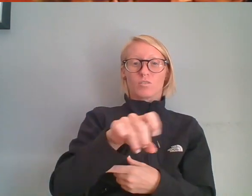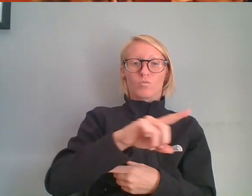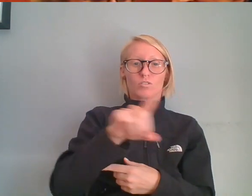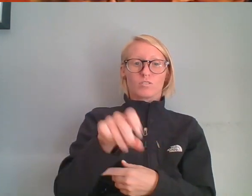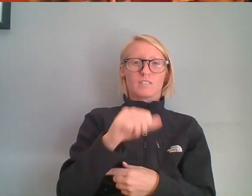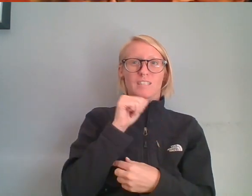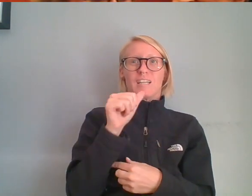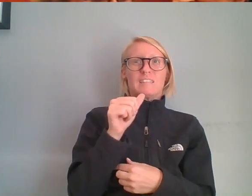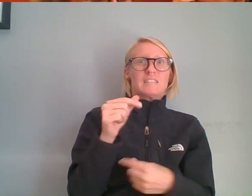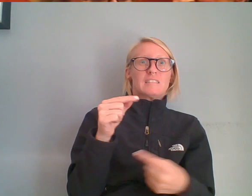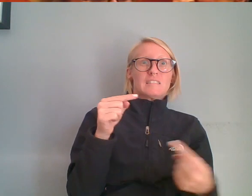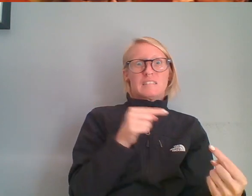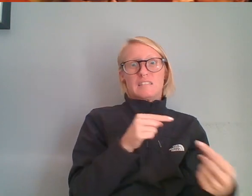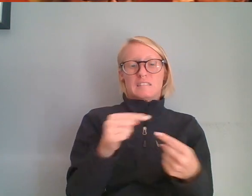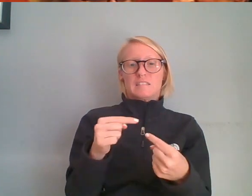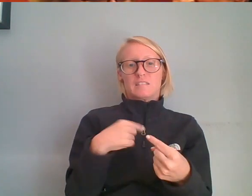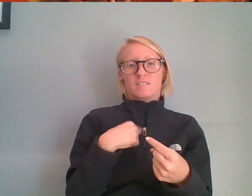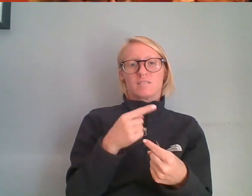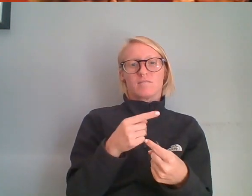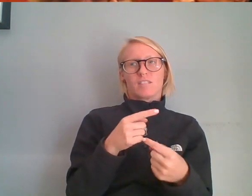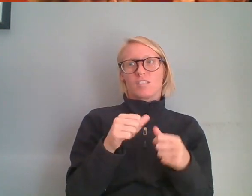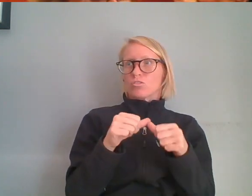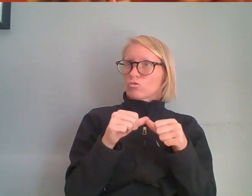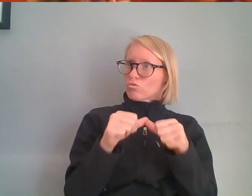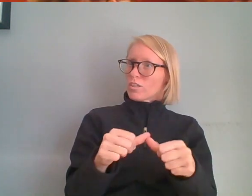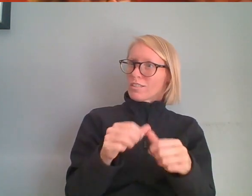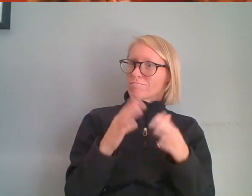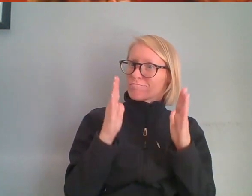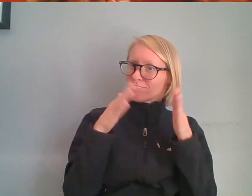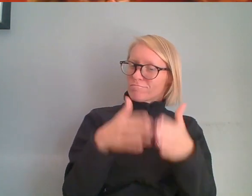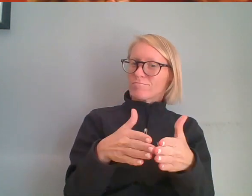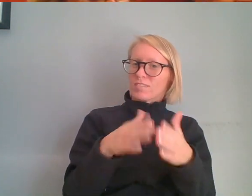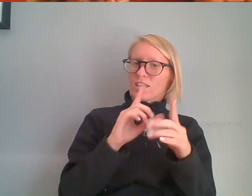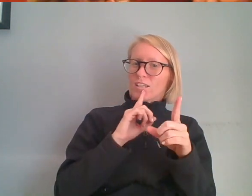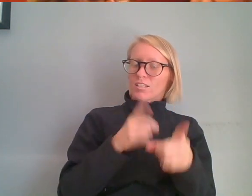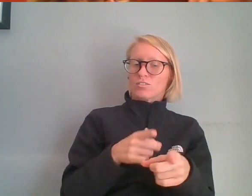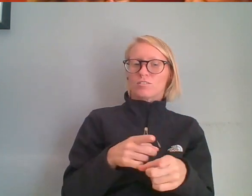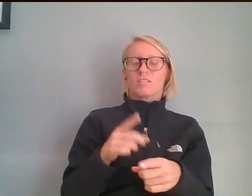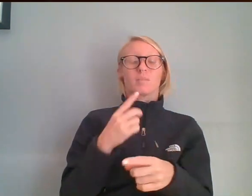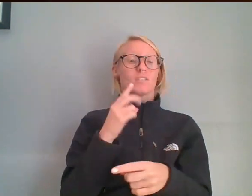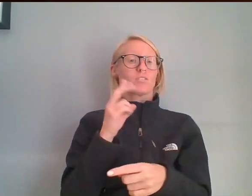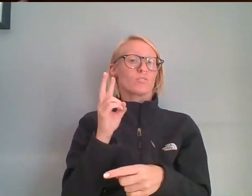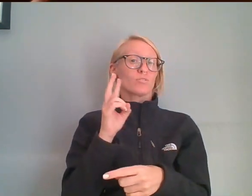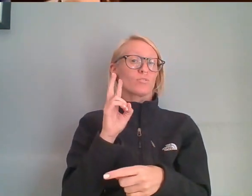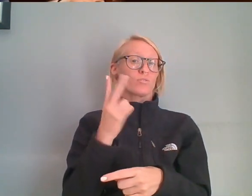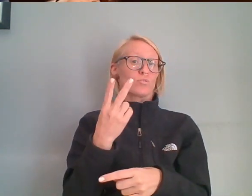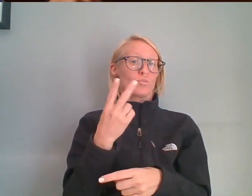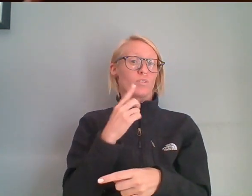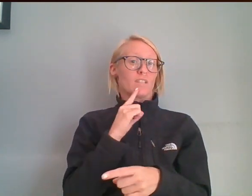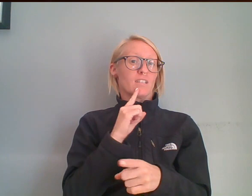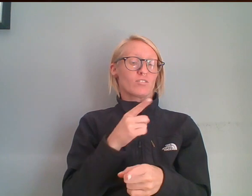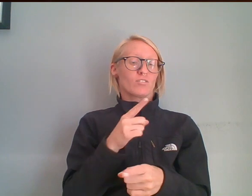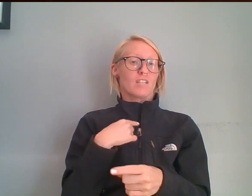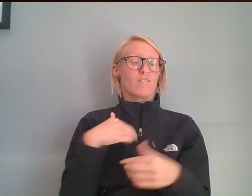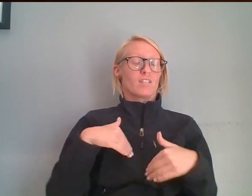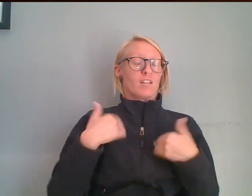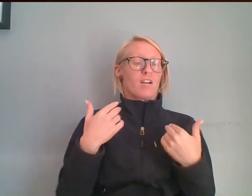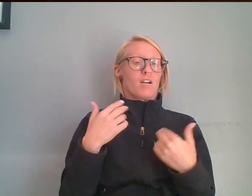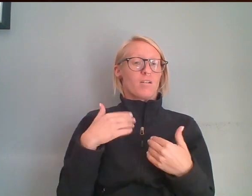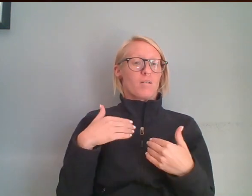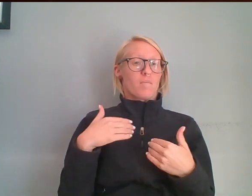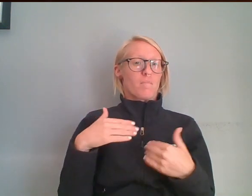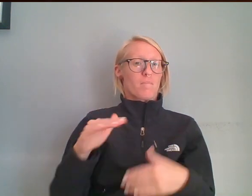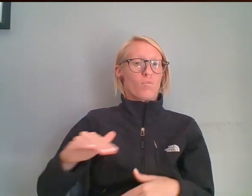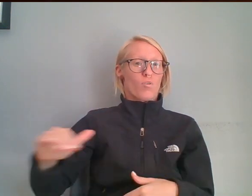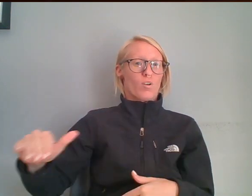but get a facsimile of a straight answer? Well, so let me give you 2 answers. One is I have young boys, and the power